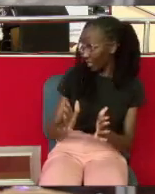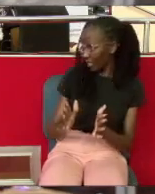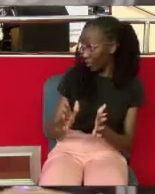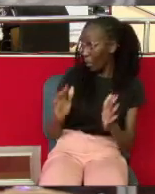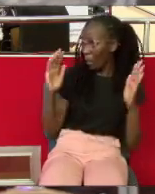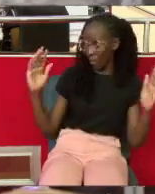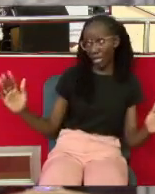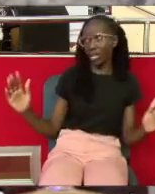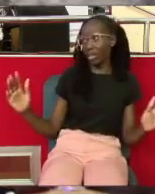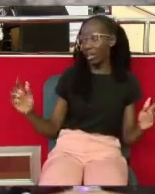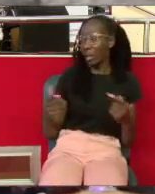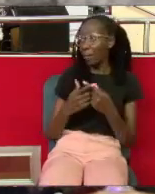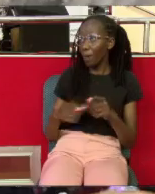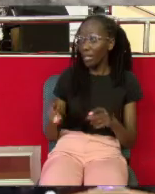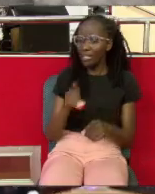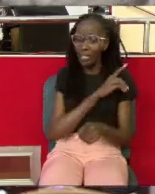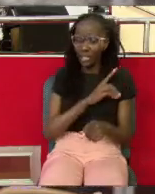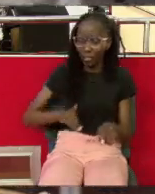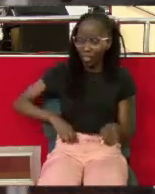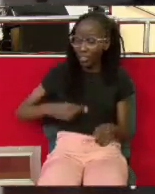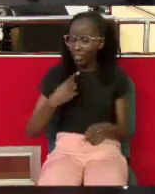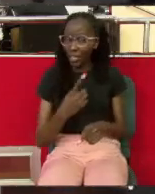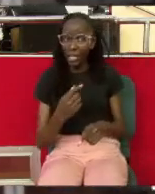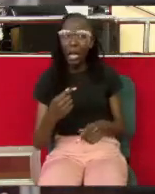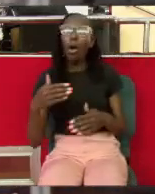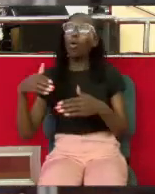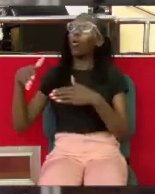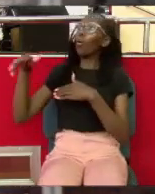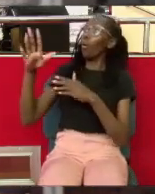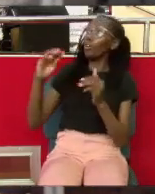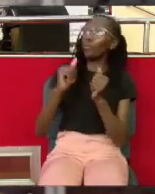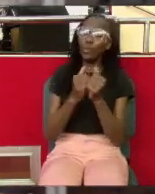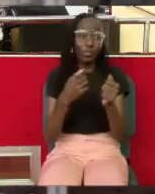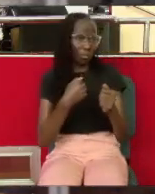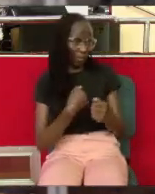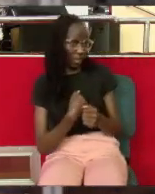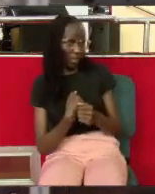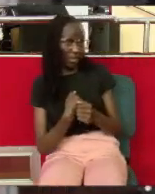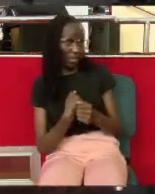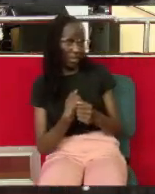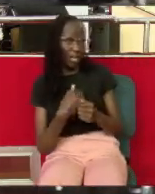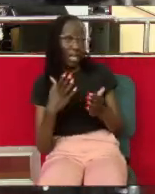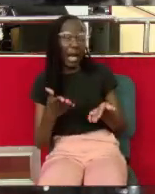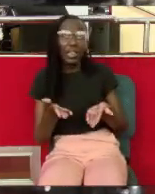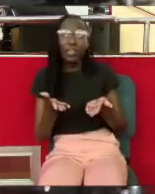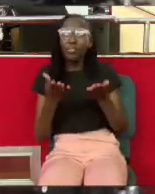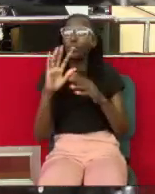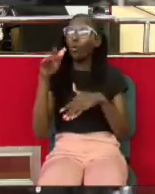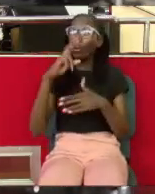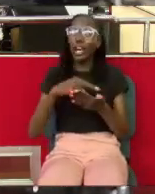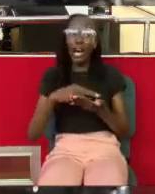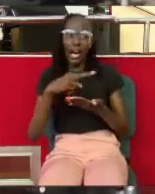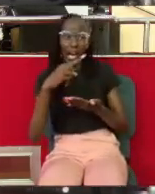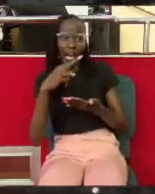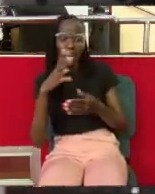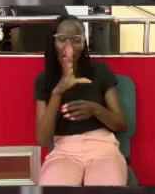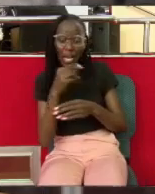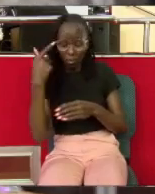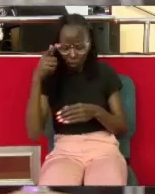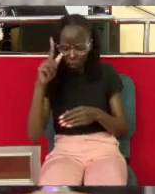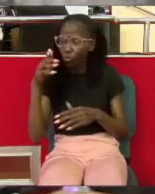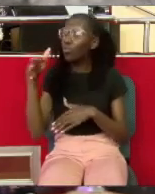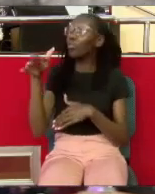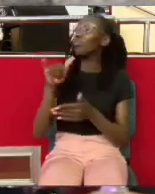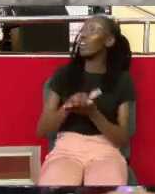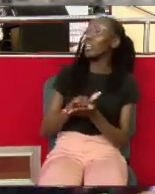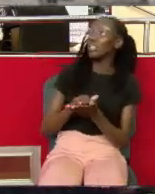that the Lord that has been with me, I want to lift him high. And because of that, I